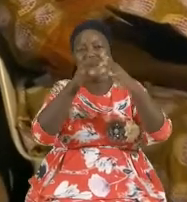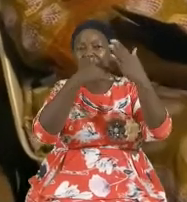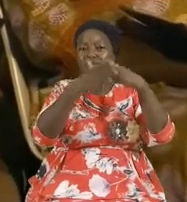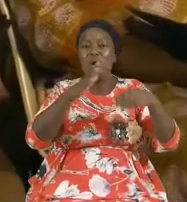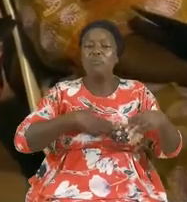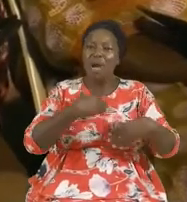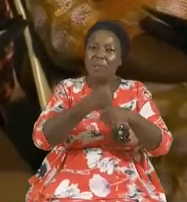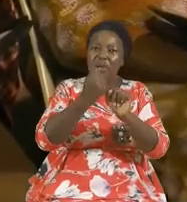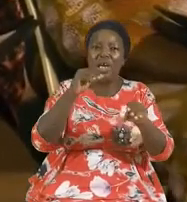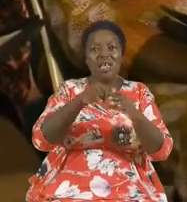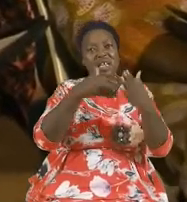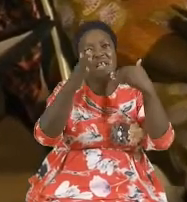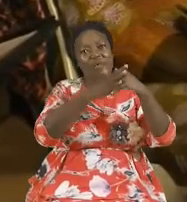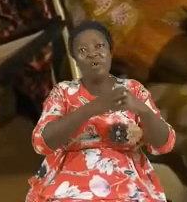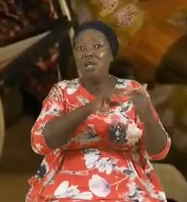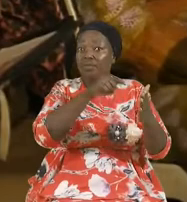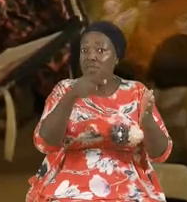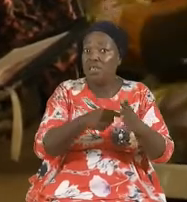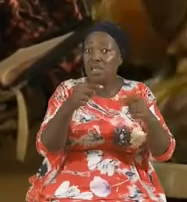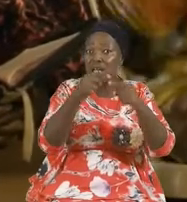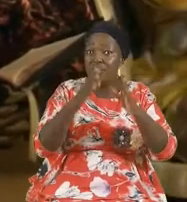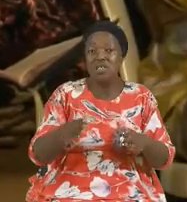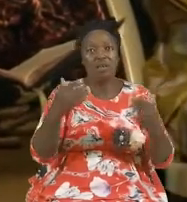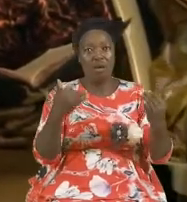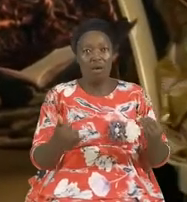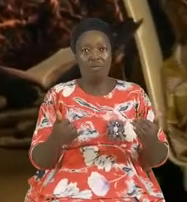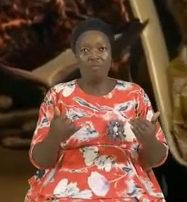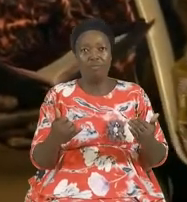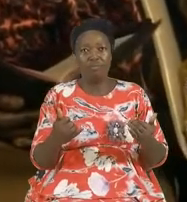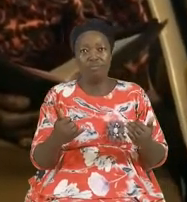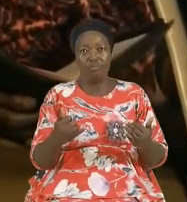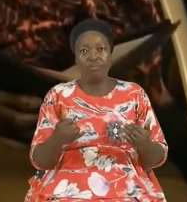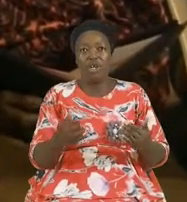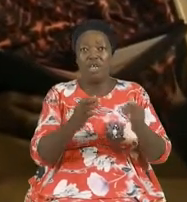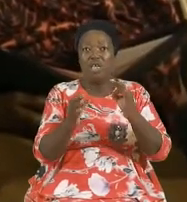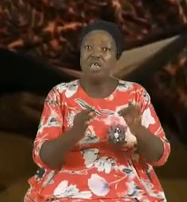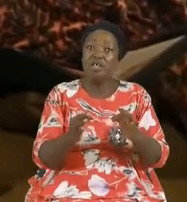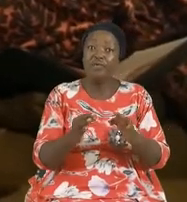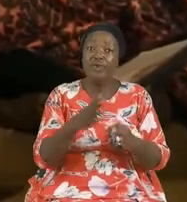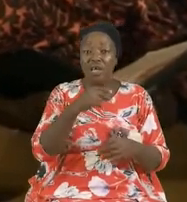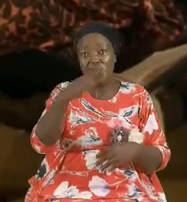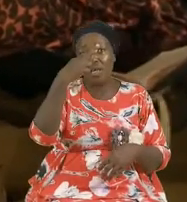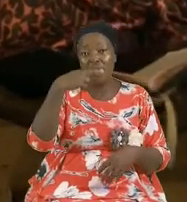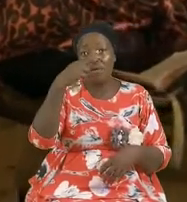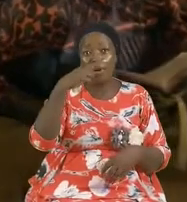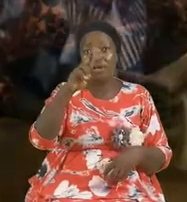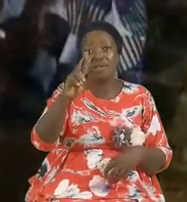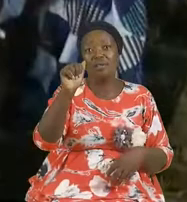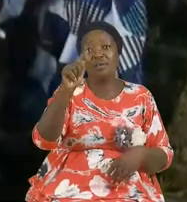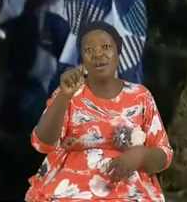father, my God, my creator, my maker in heaven? This enmity